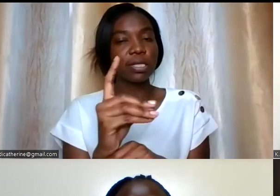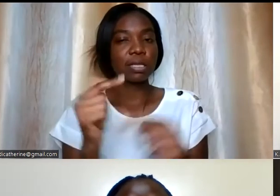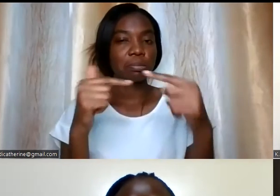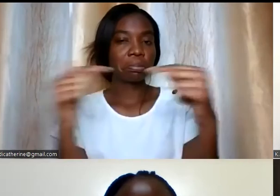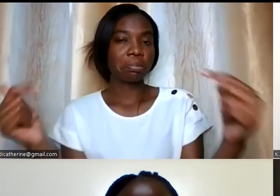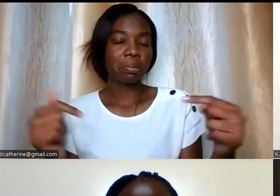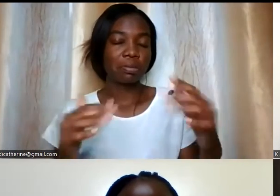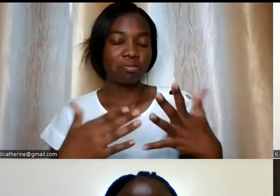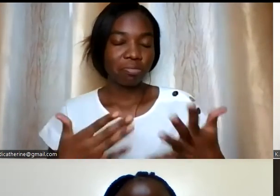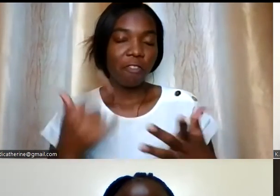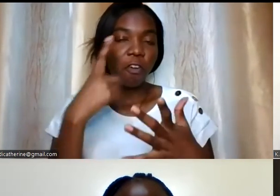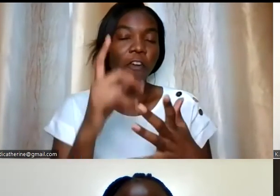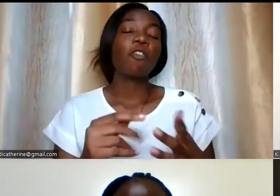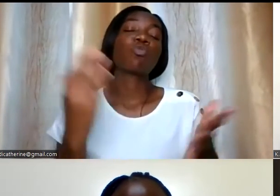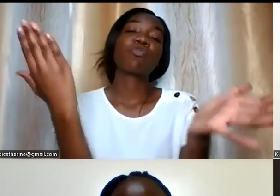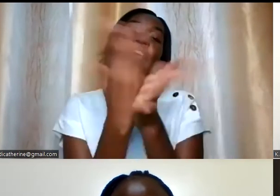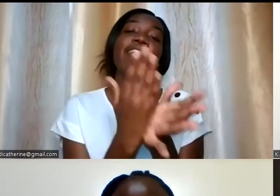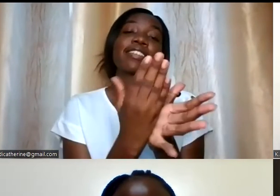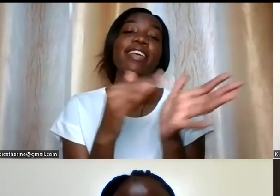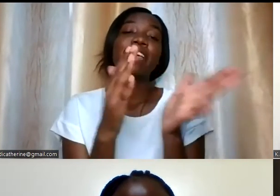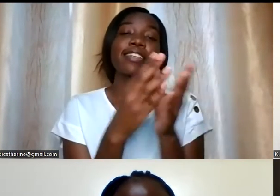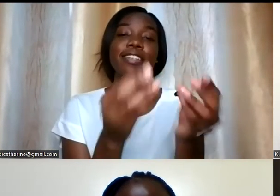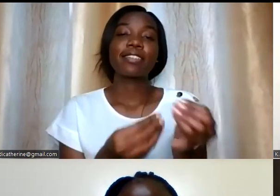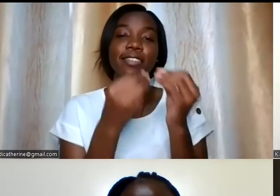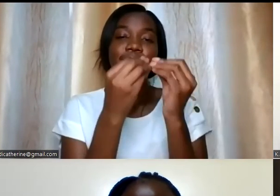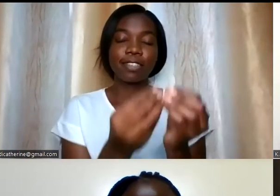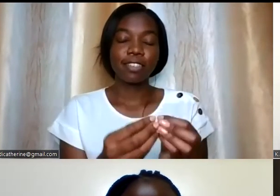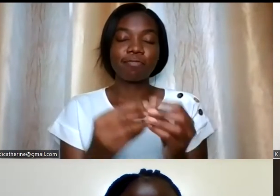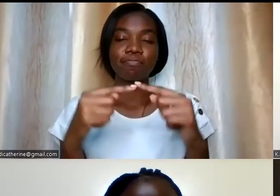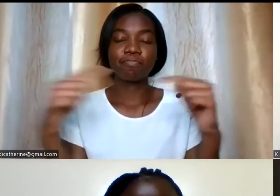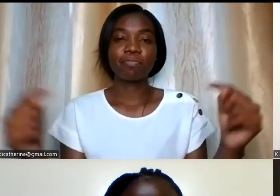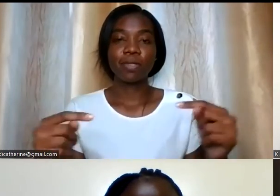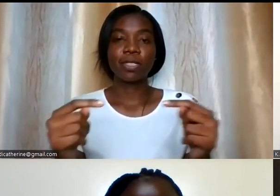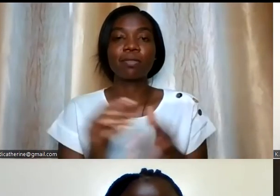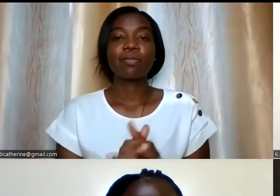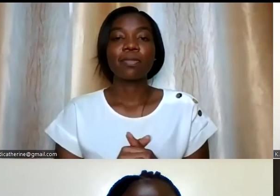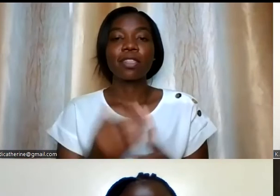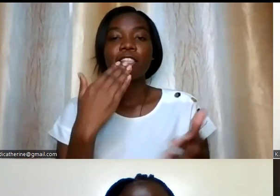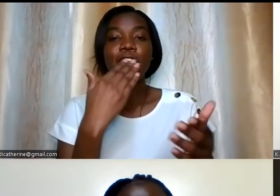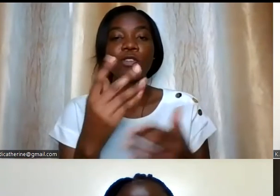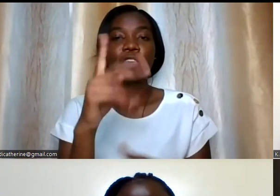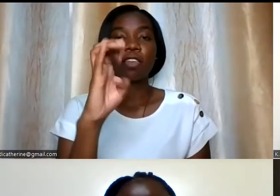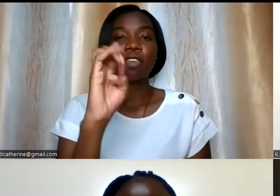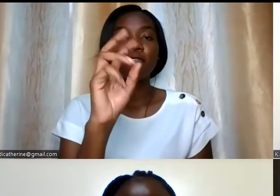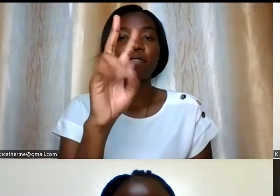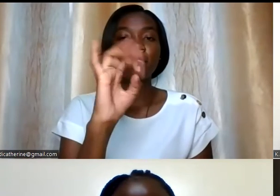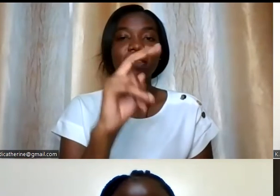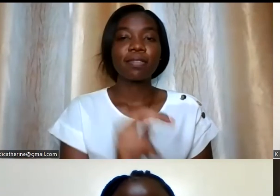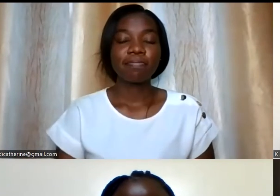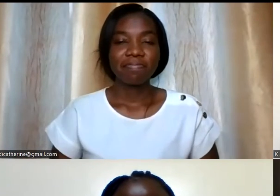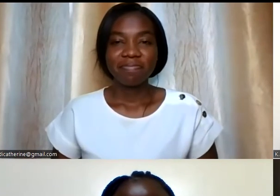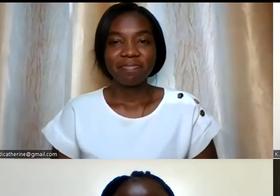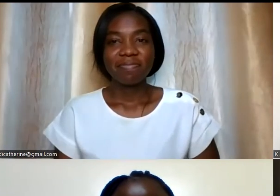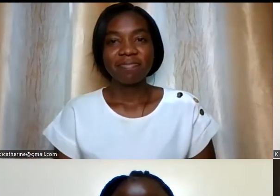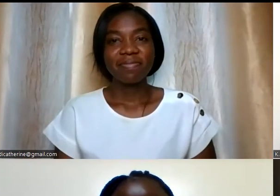towards the facts and providing an objective decision. Thank you, Kevin. Wow, wow, that